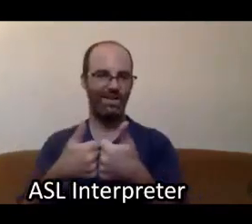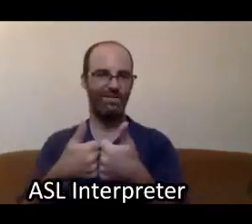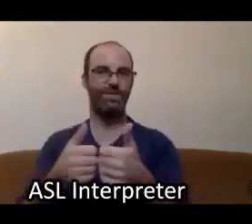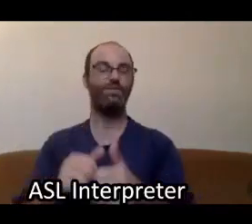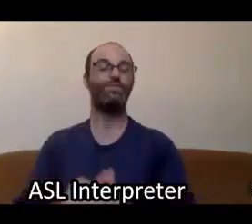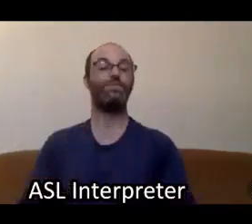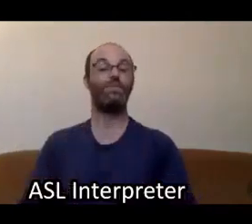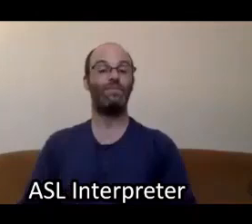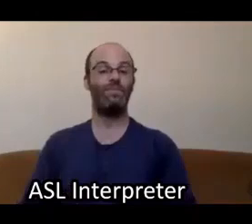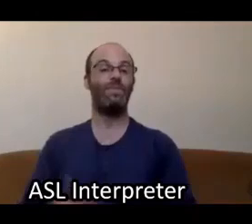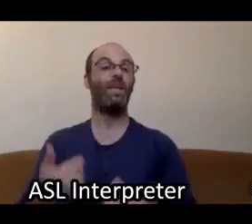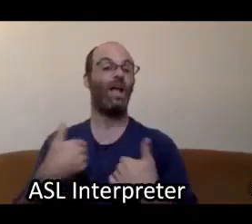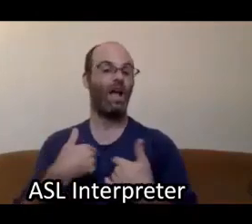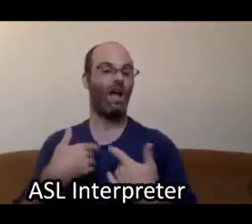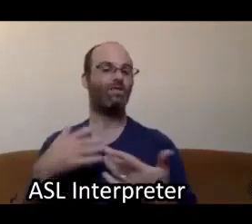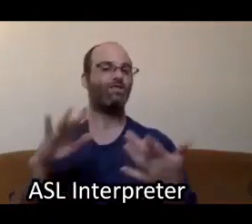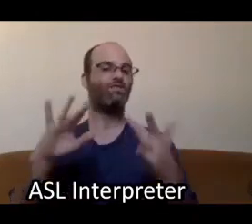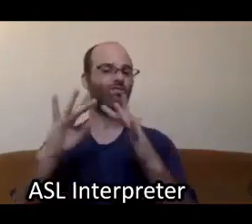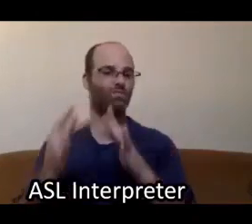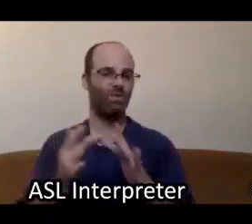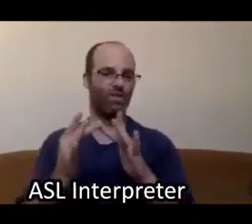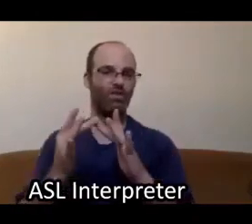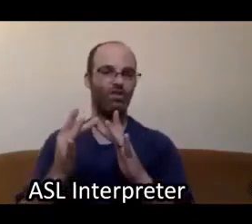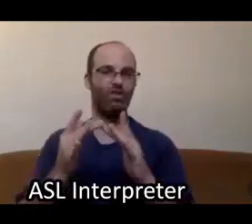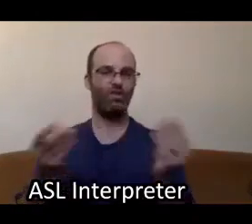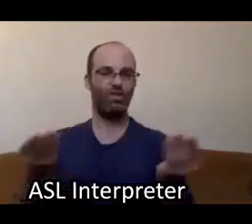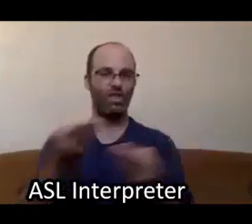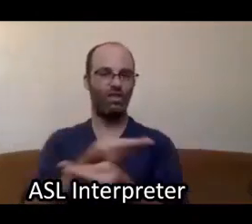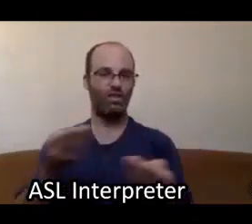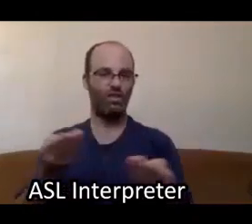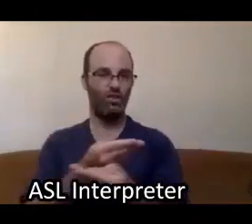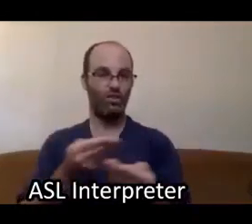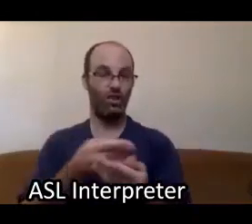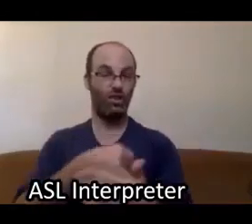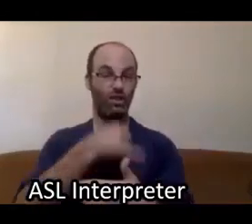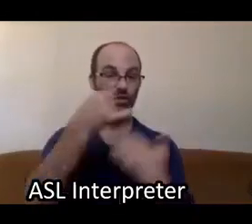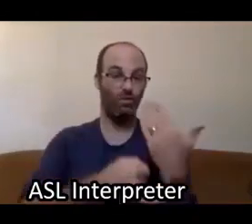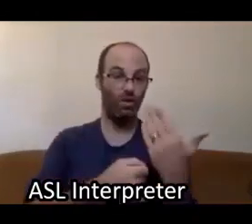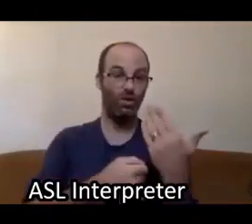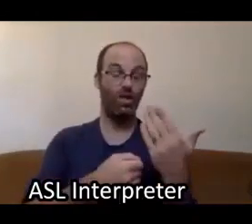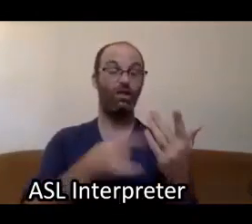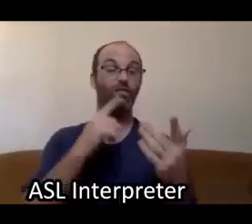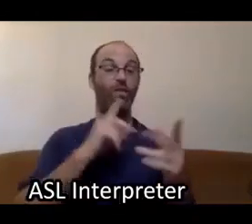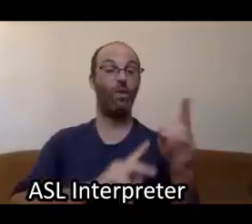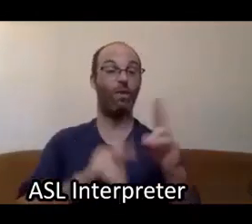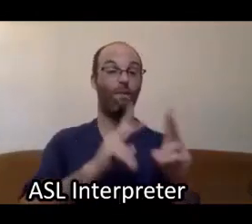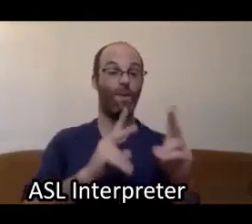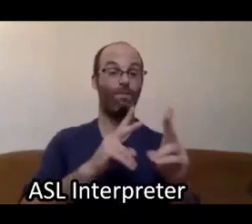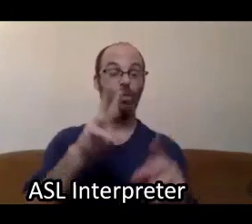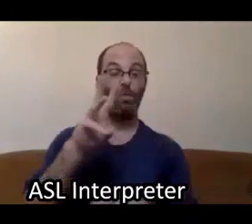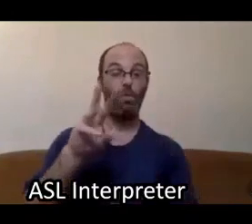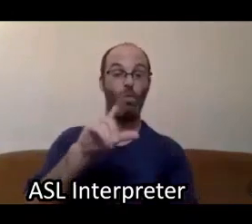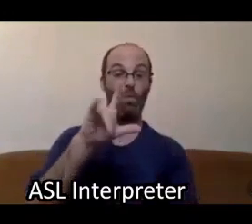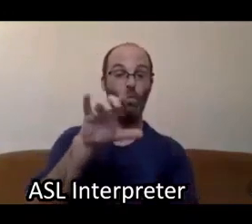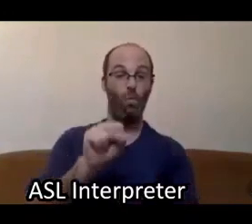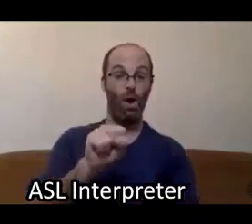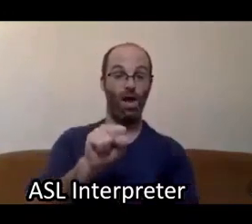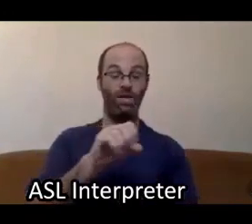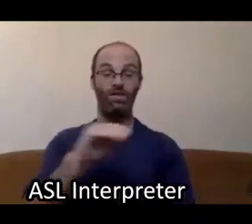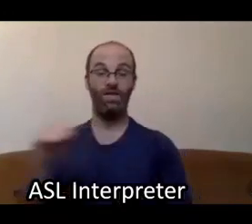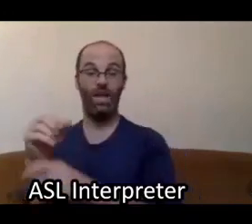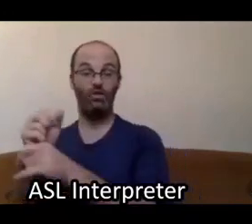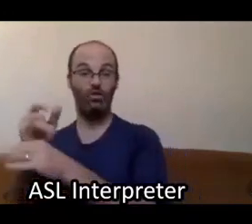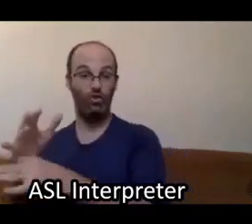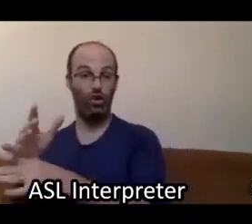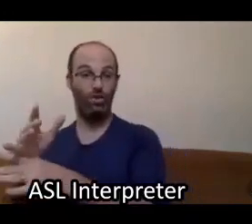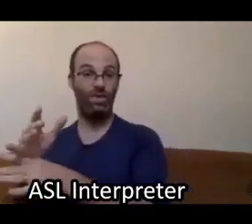digital exchange project for young people between Germany and Wales, and that's called Tricksters